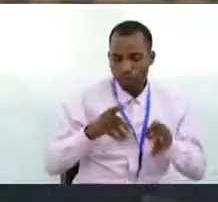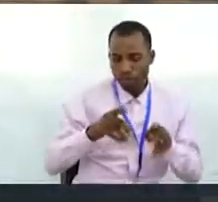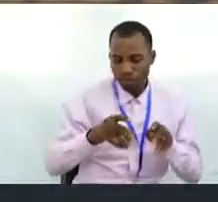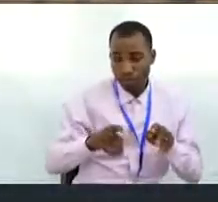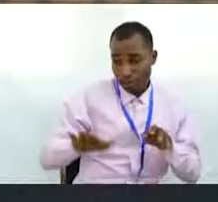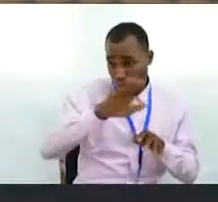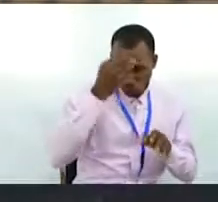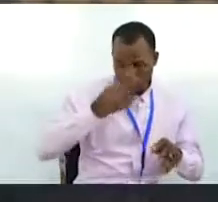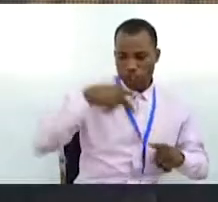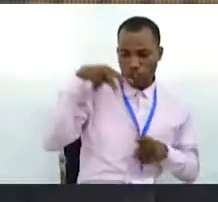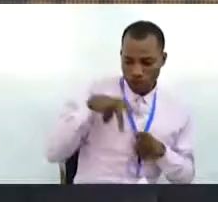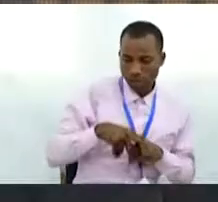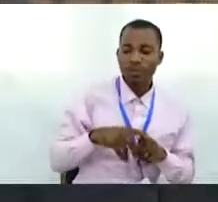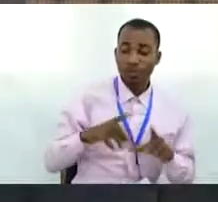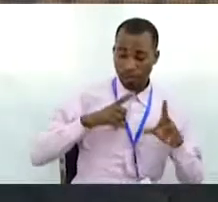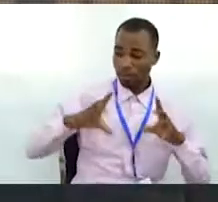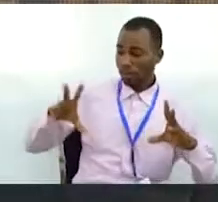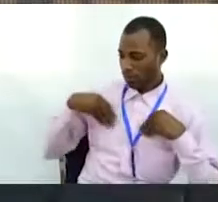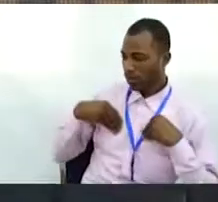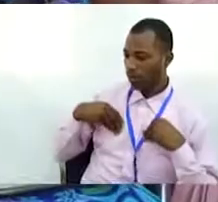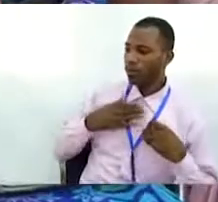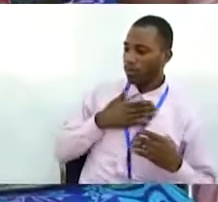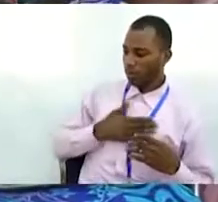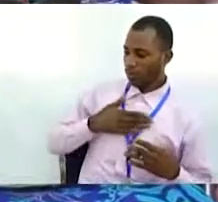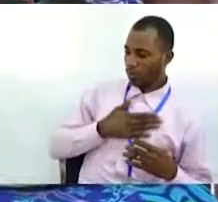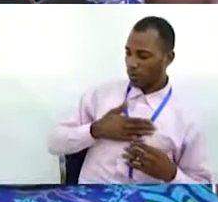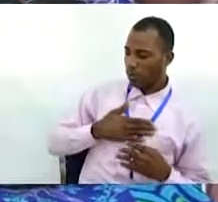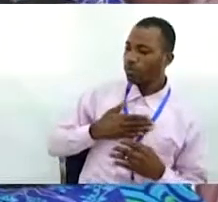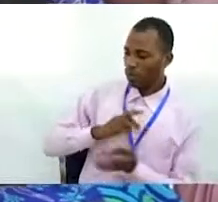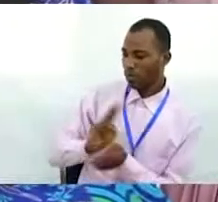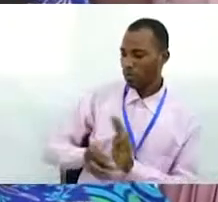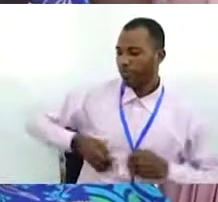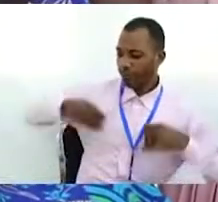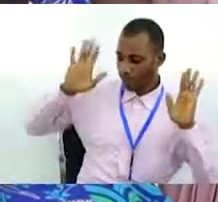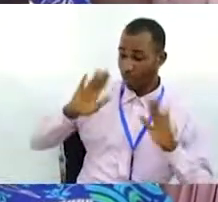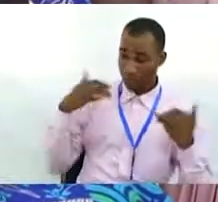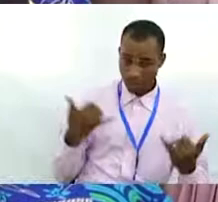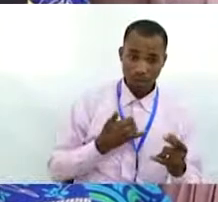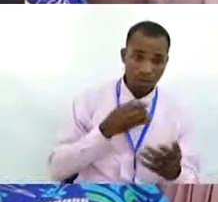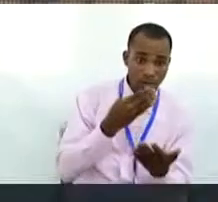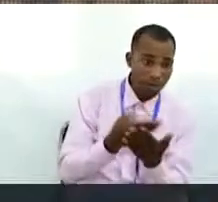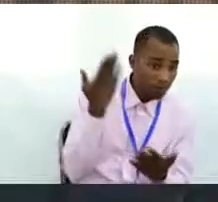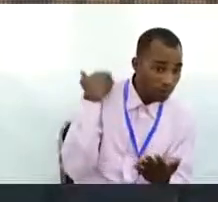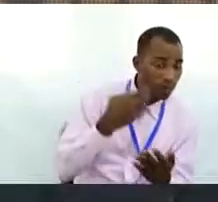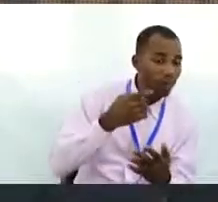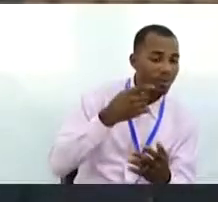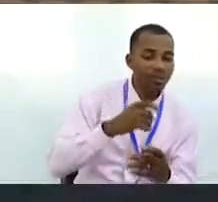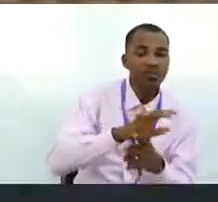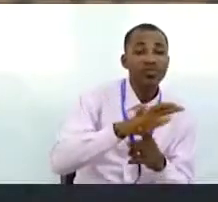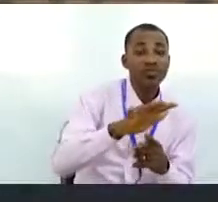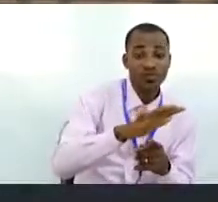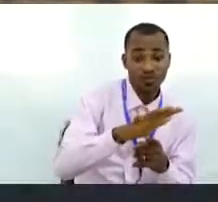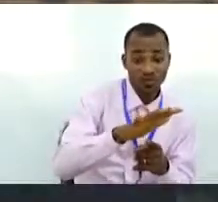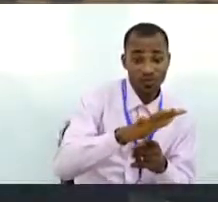So I'm going back. Please take your money back. You were supposed to pay 5 Ghana. I took 20. Now I've